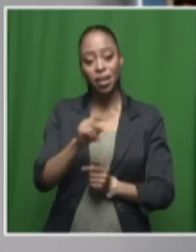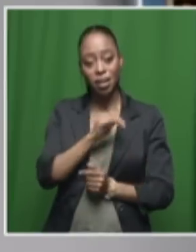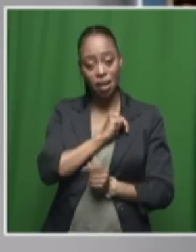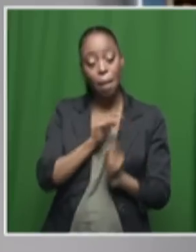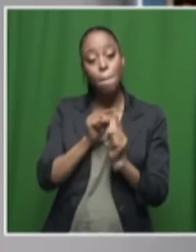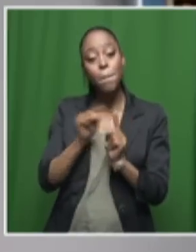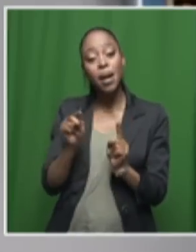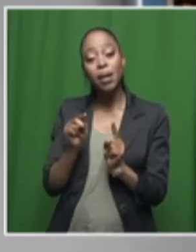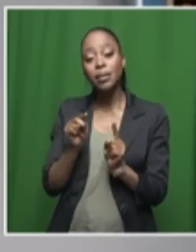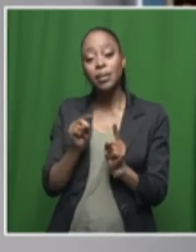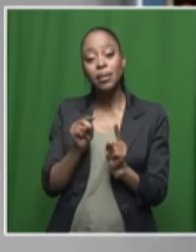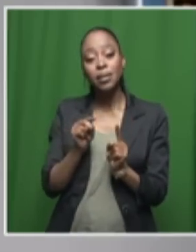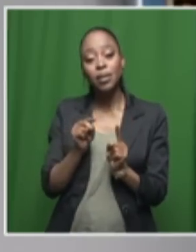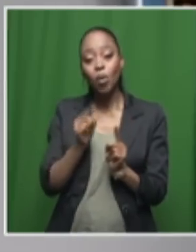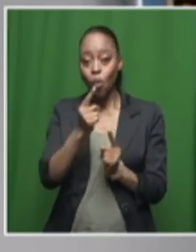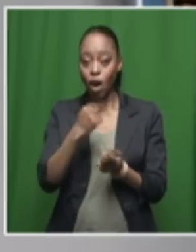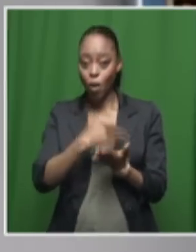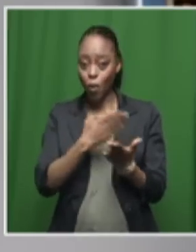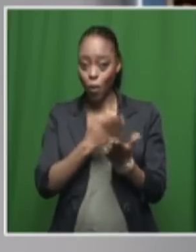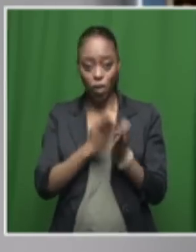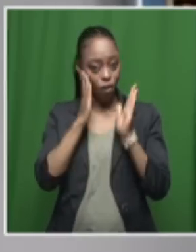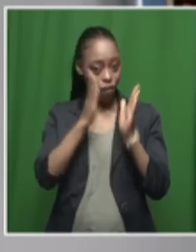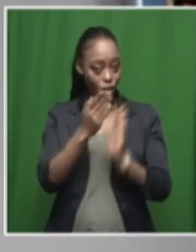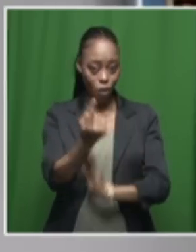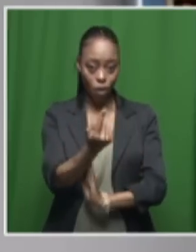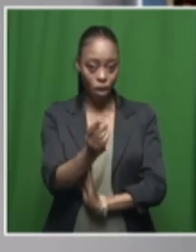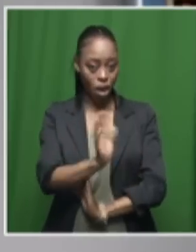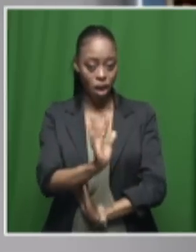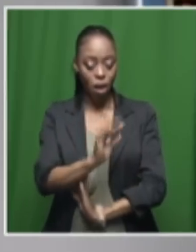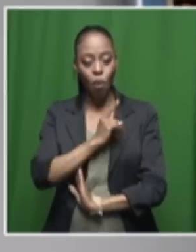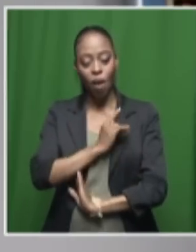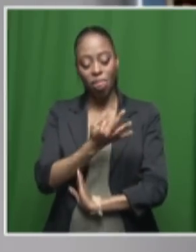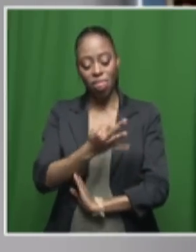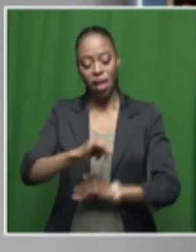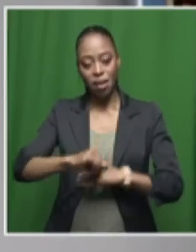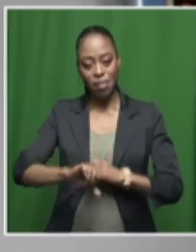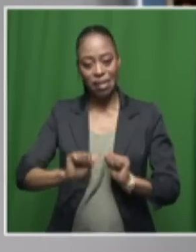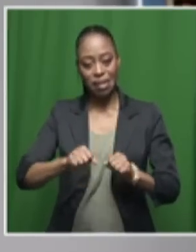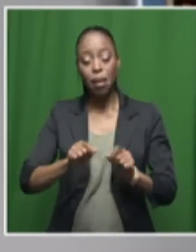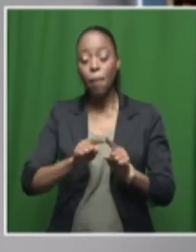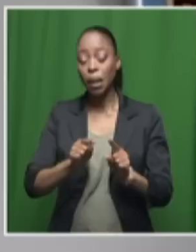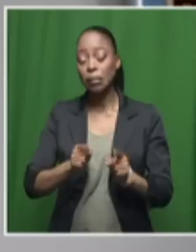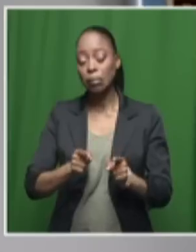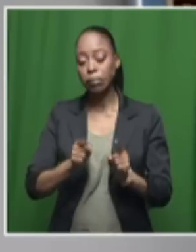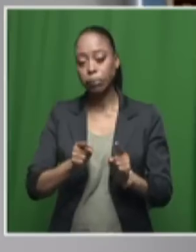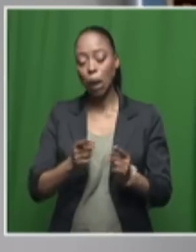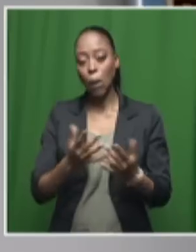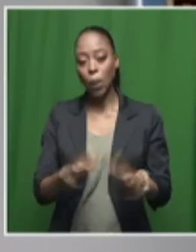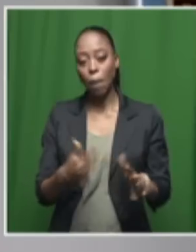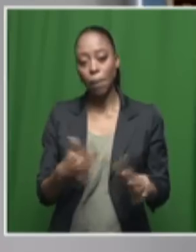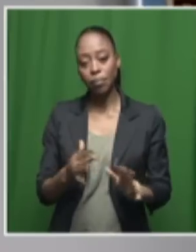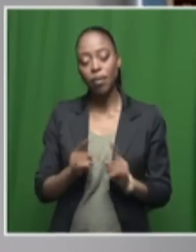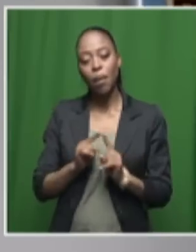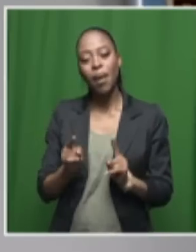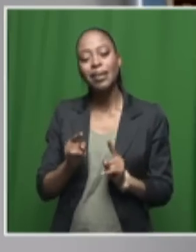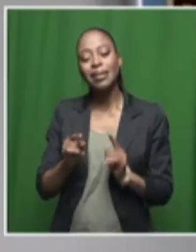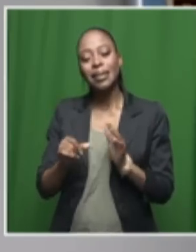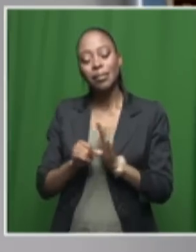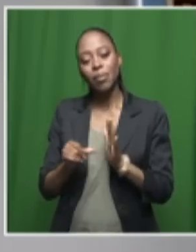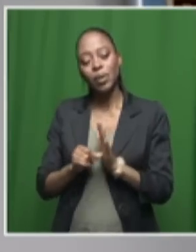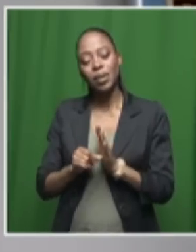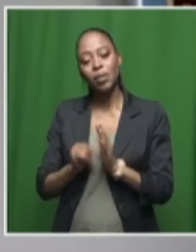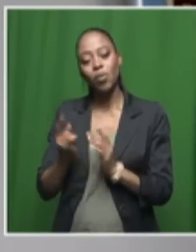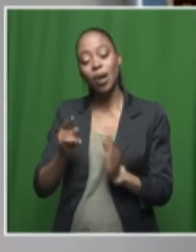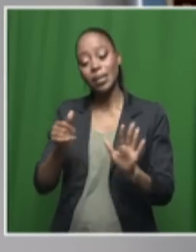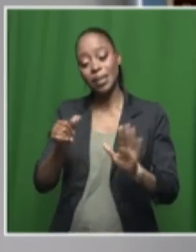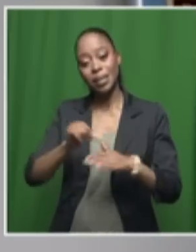But I think it's wrong to look at 1 quarter only. 1 quarter is 3 months, but it can be quite volatile. A better number to look at is probably at the 6 months